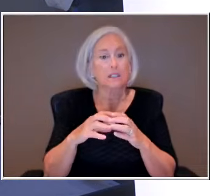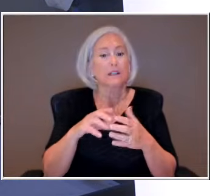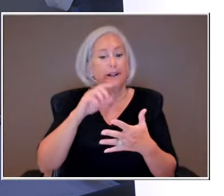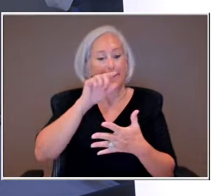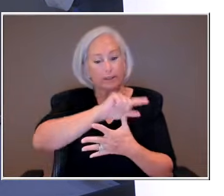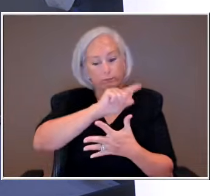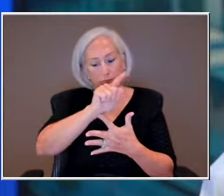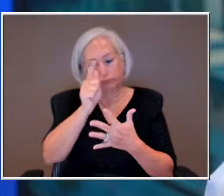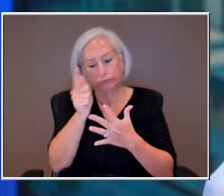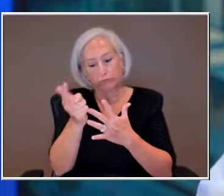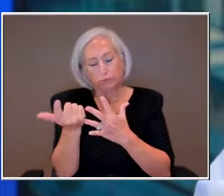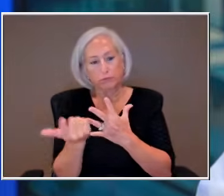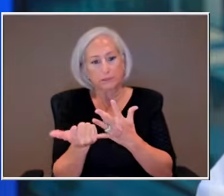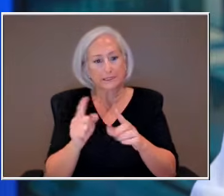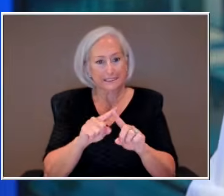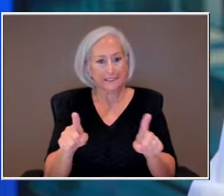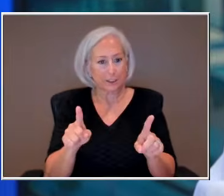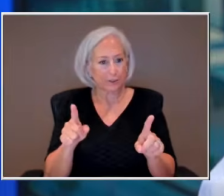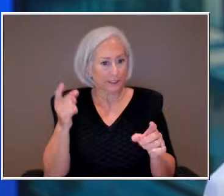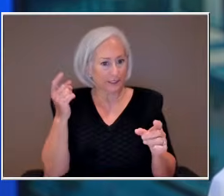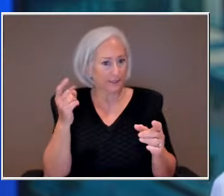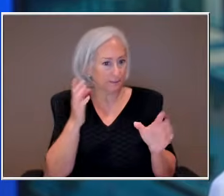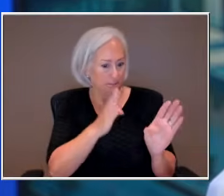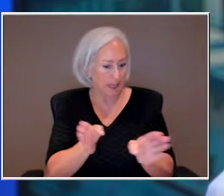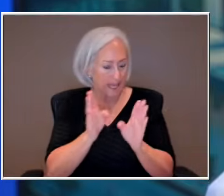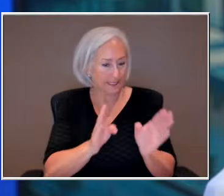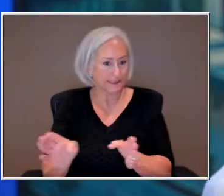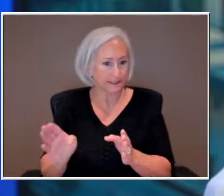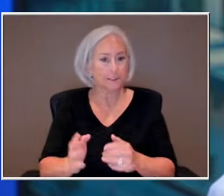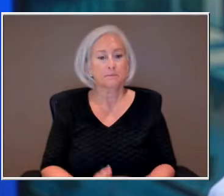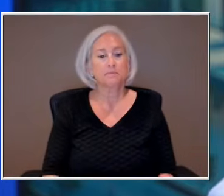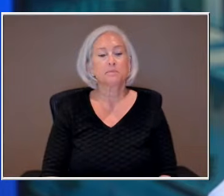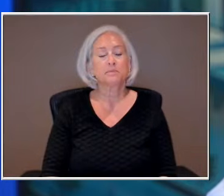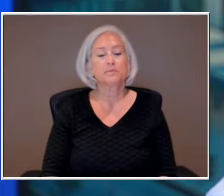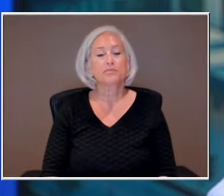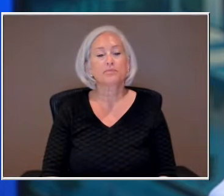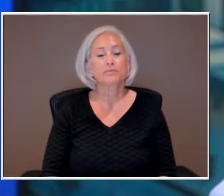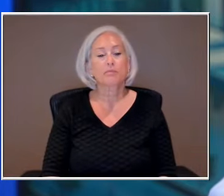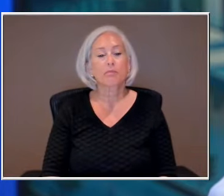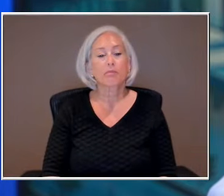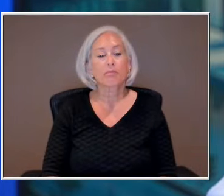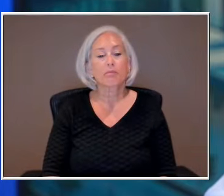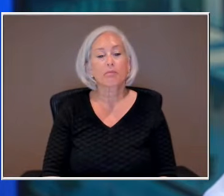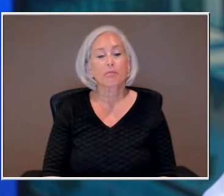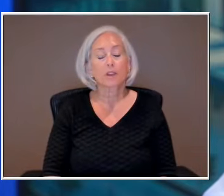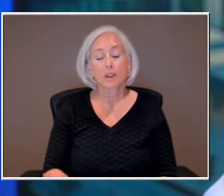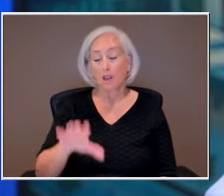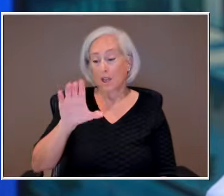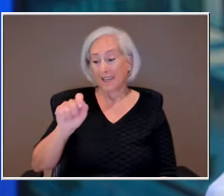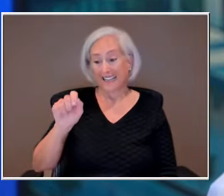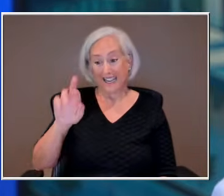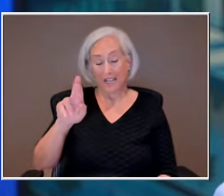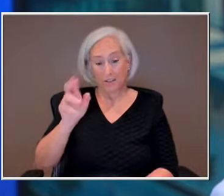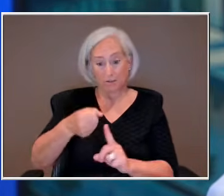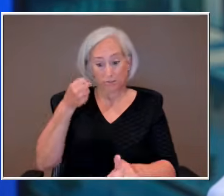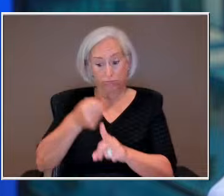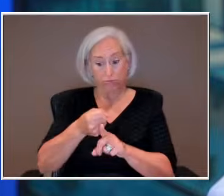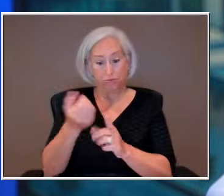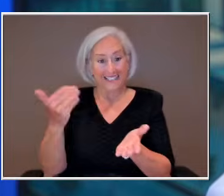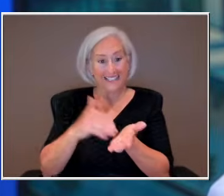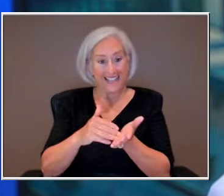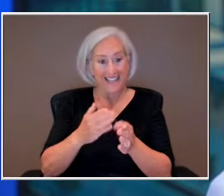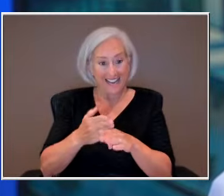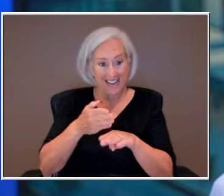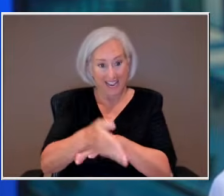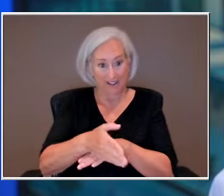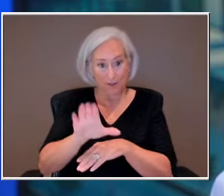this case, I do want to acknowledge that like when the cancer comes back right after CAR-T, the way it came back with